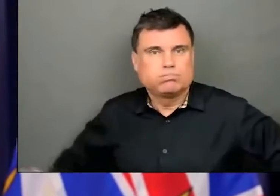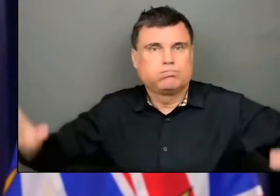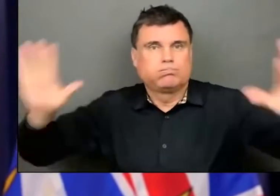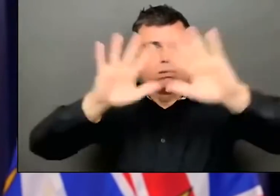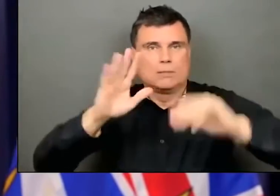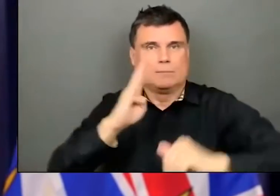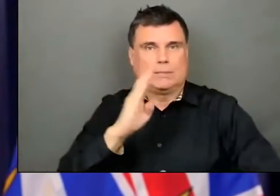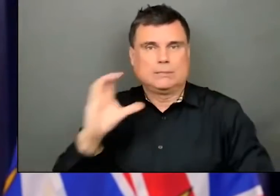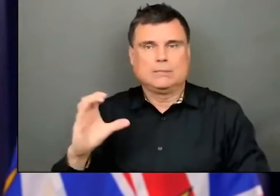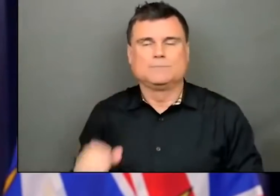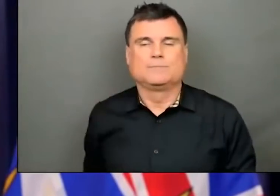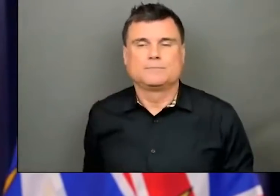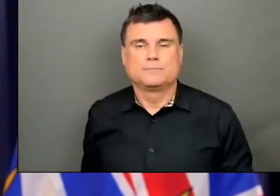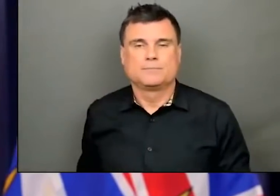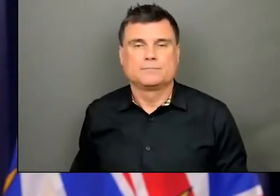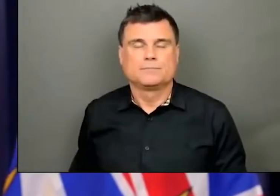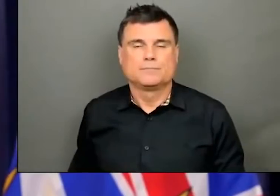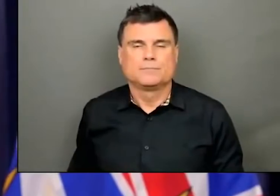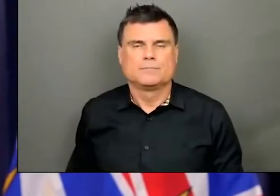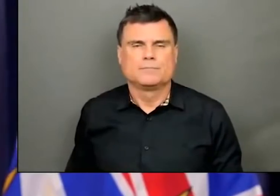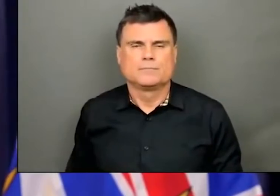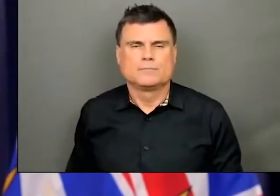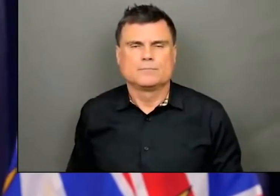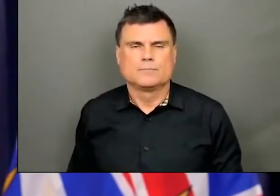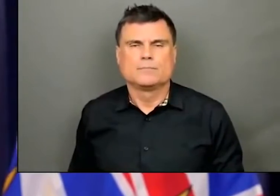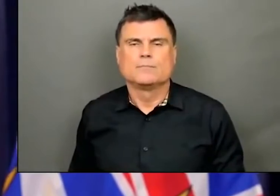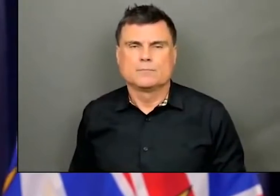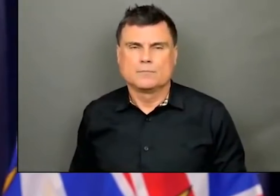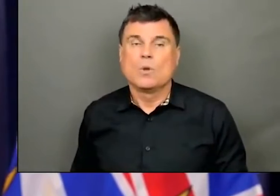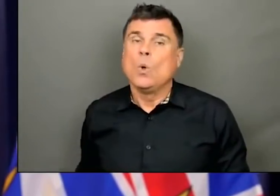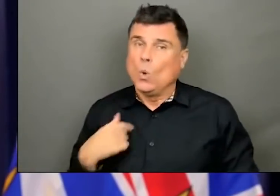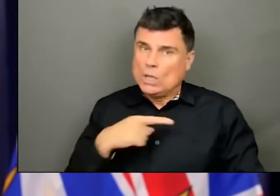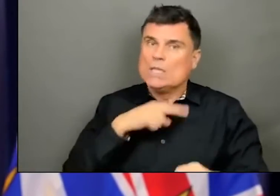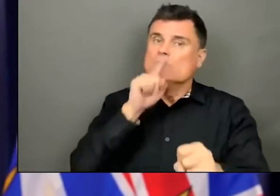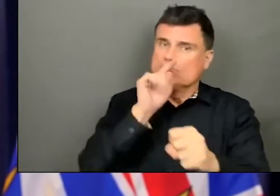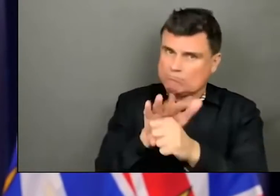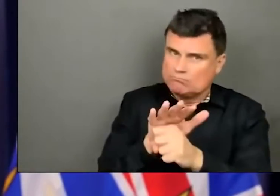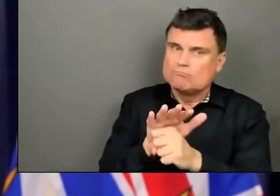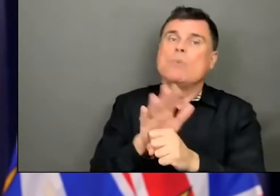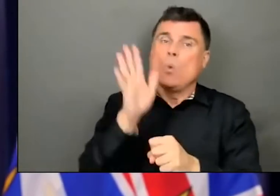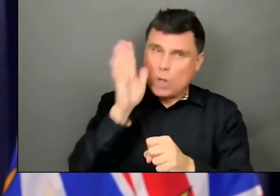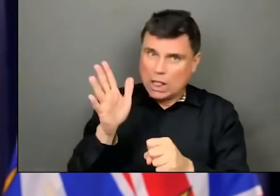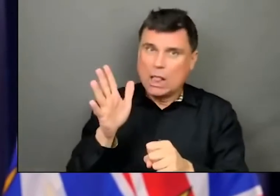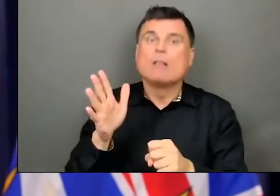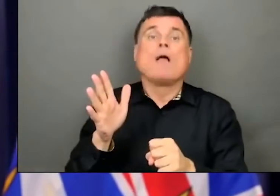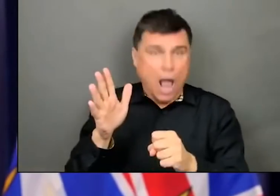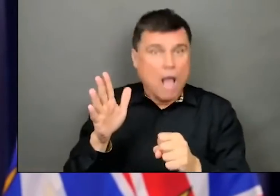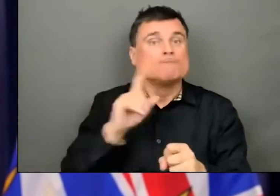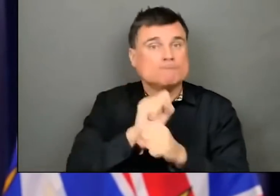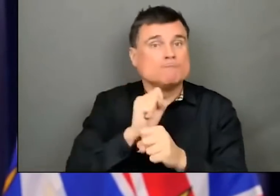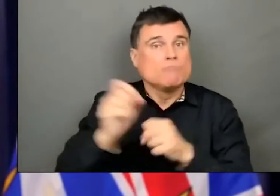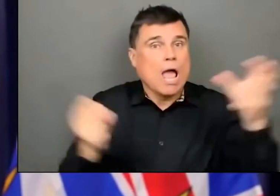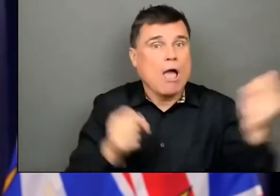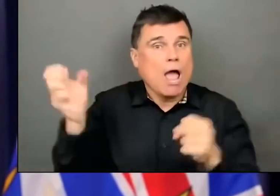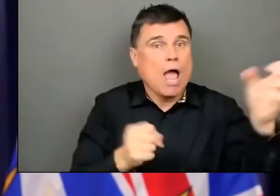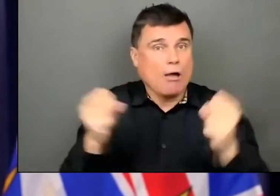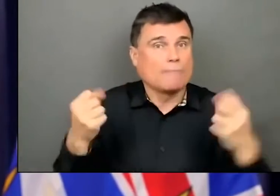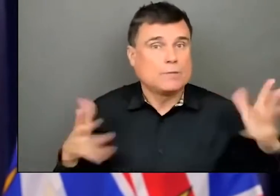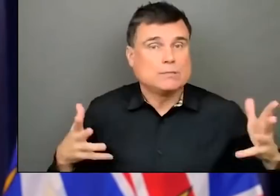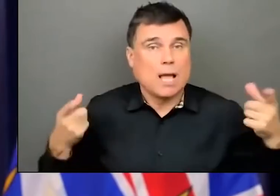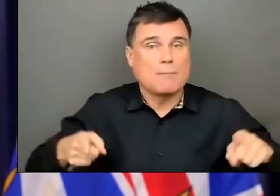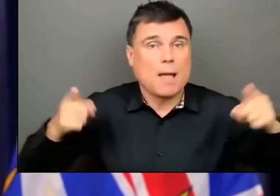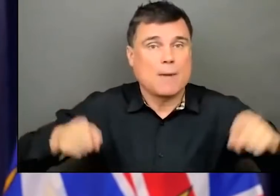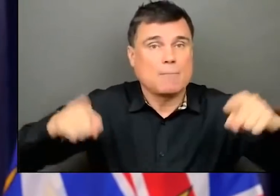to the health and safety of British Columbians and the ambulance paramedics they are counting on. We also know in order to manage heat waves, we must all